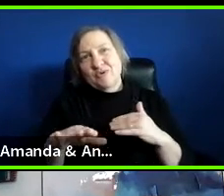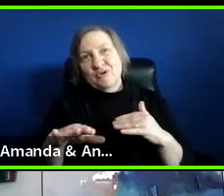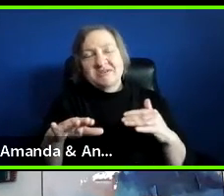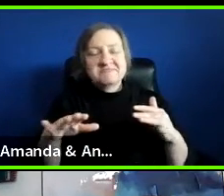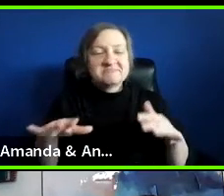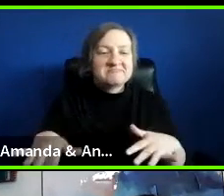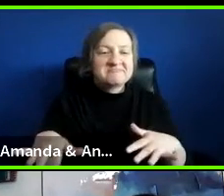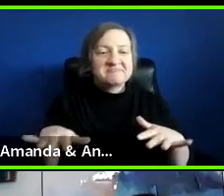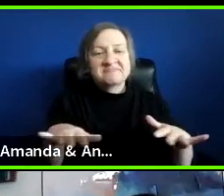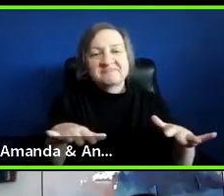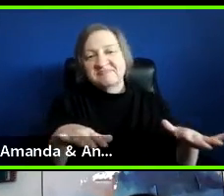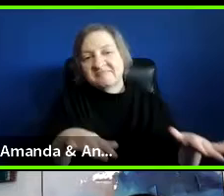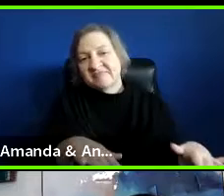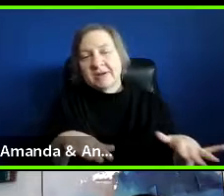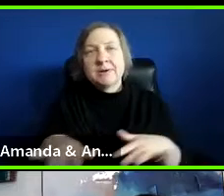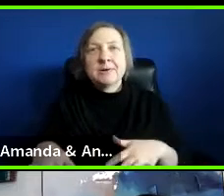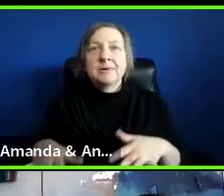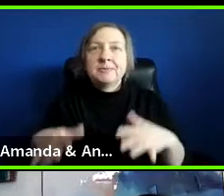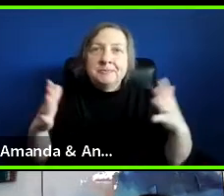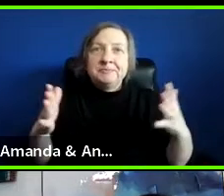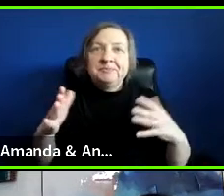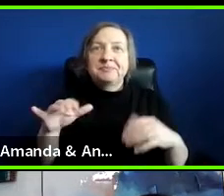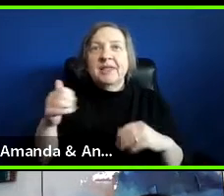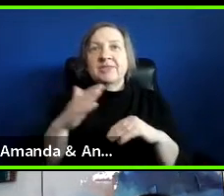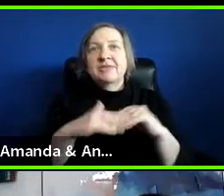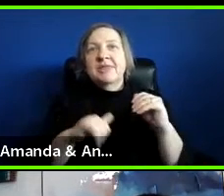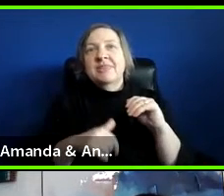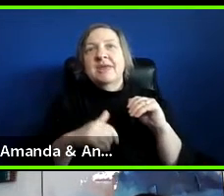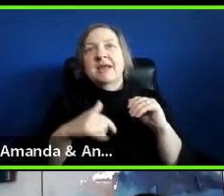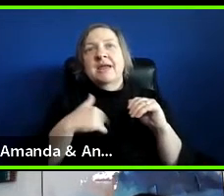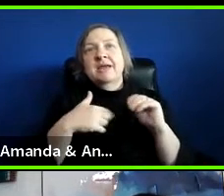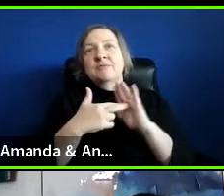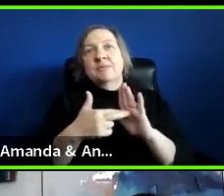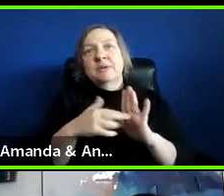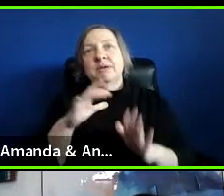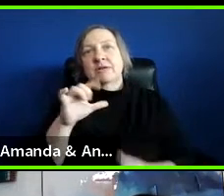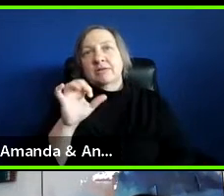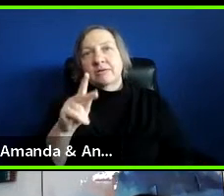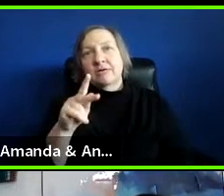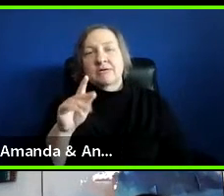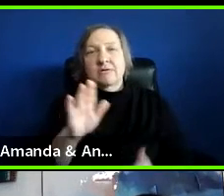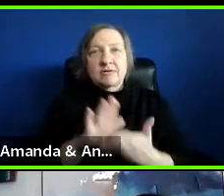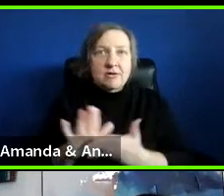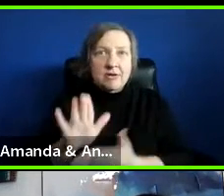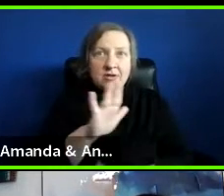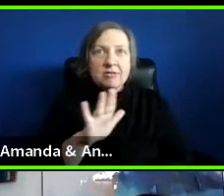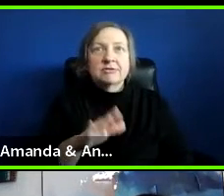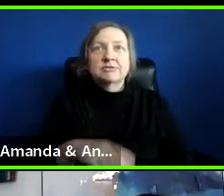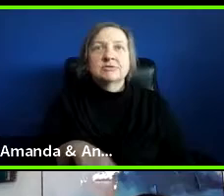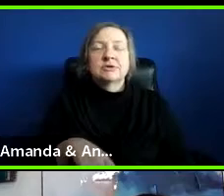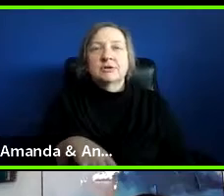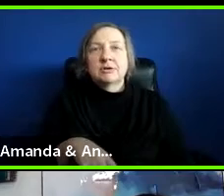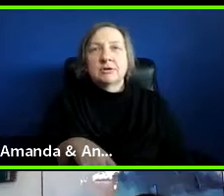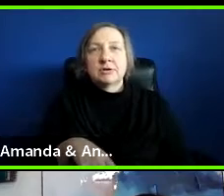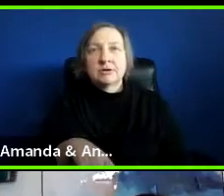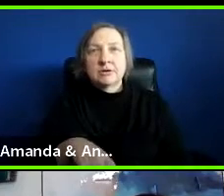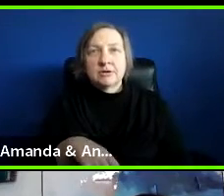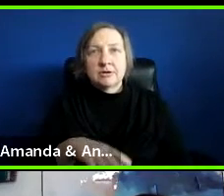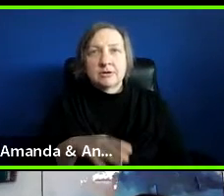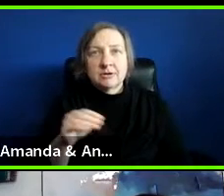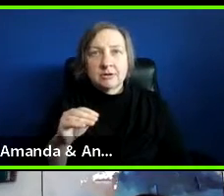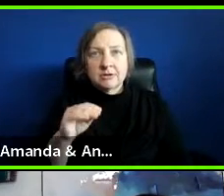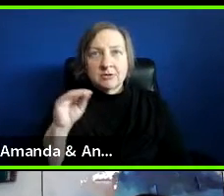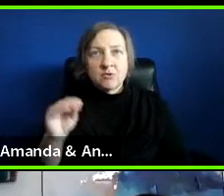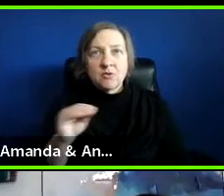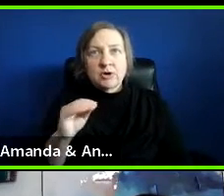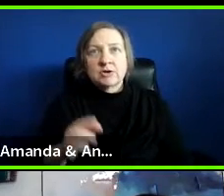superpower. Other than that, I represent our college, half of Dr. Brandon versus the president, Oregon